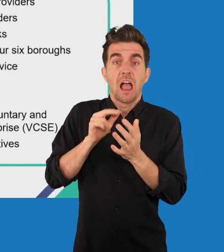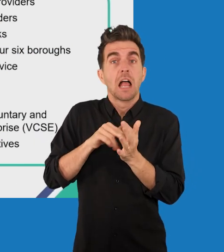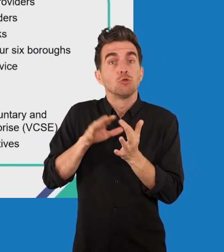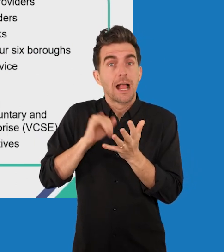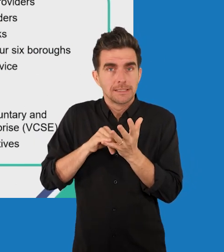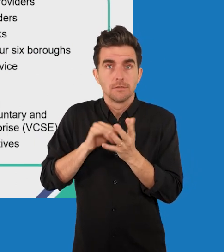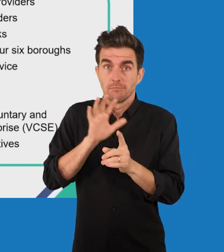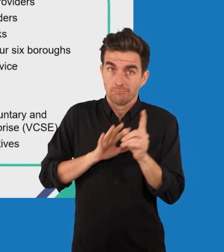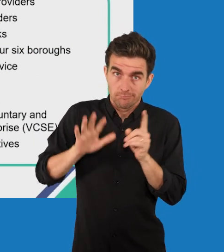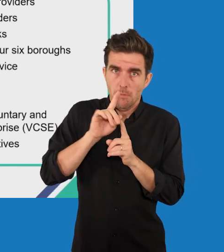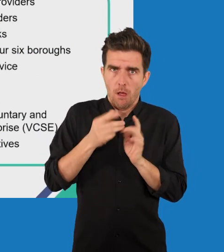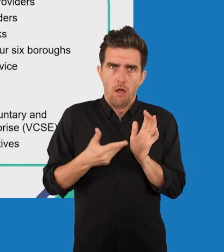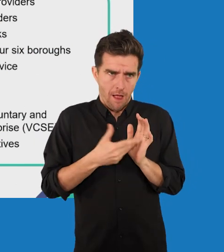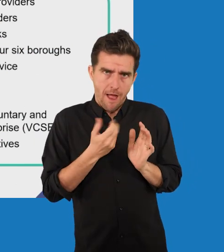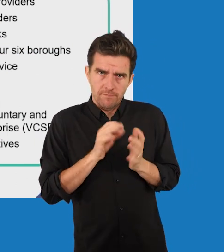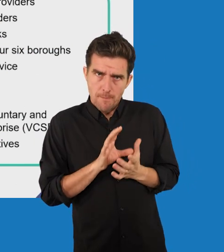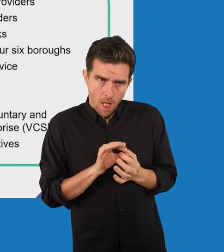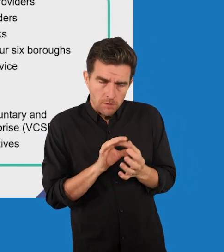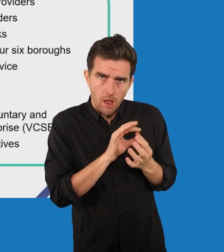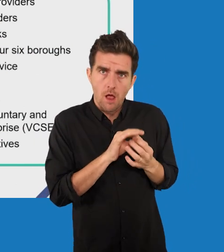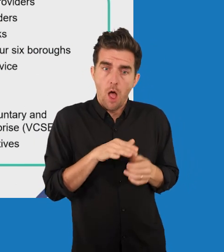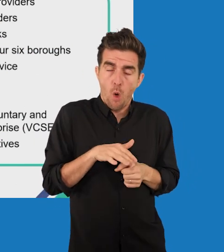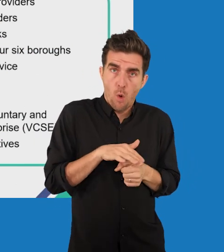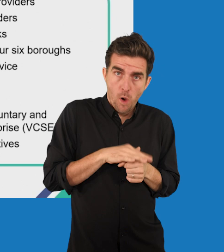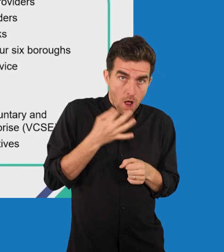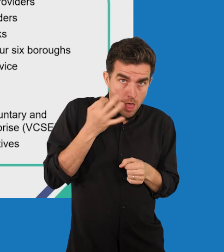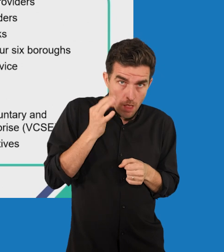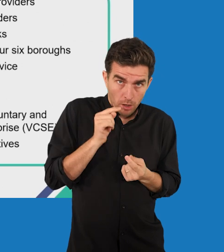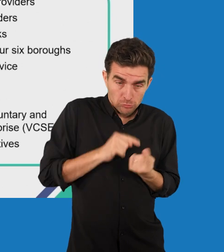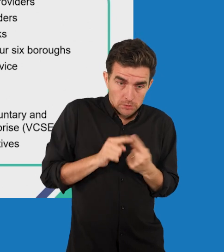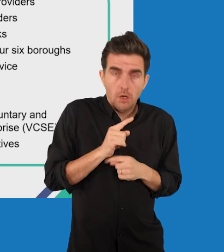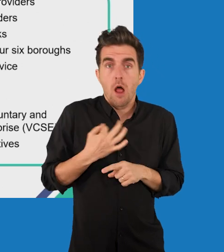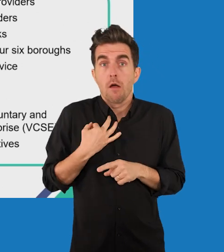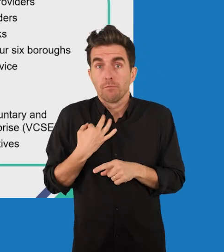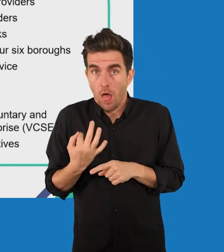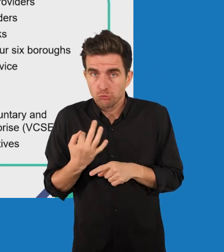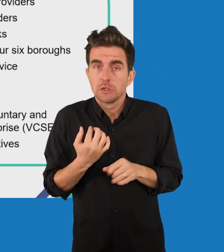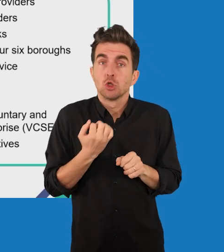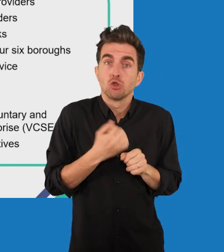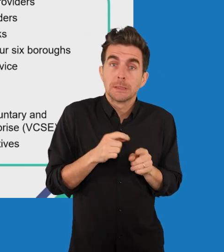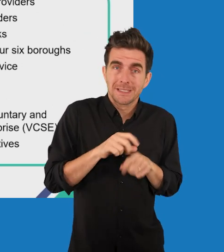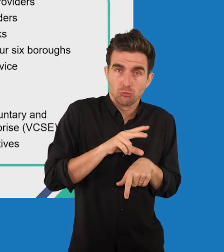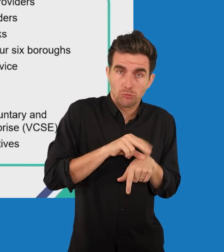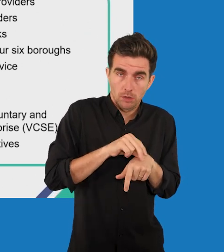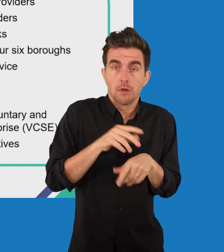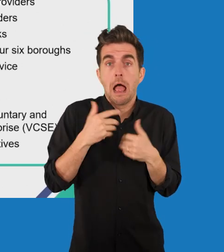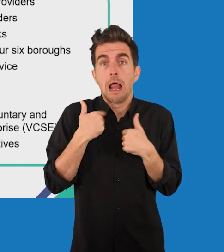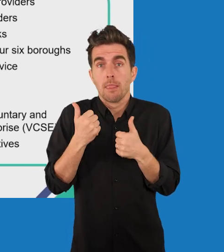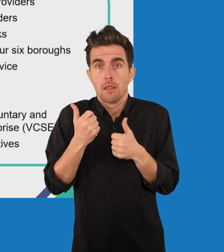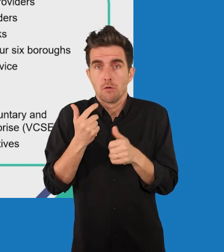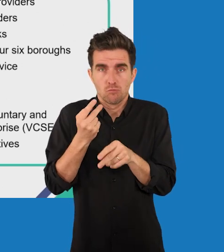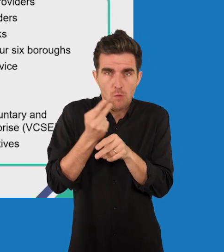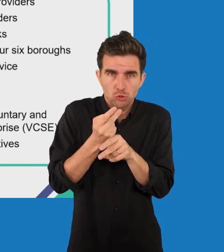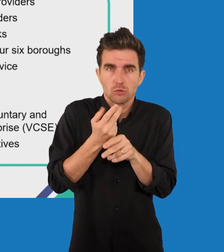our NHS system, but also with our partners, including local authorities, our voluntary sector,